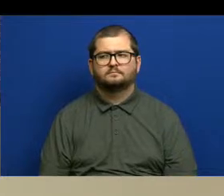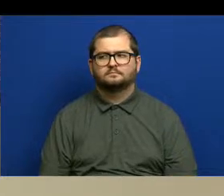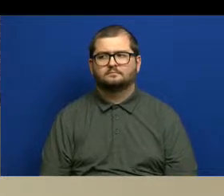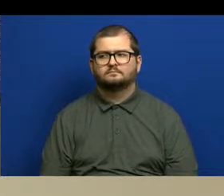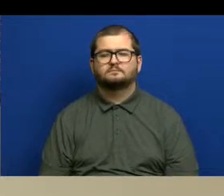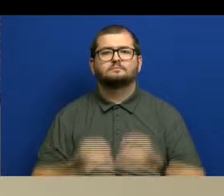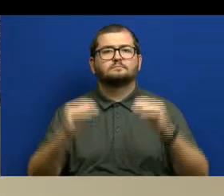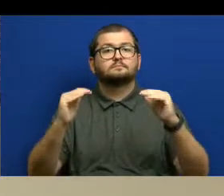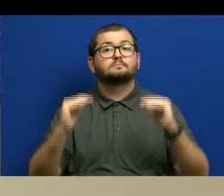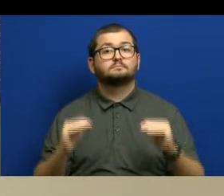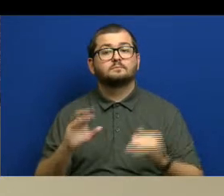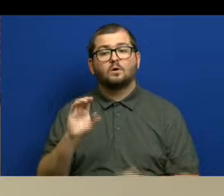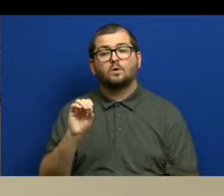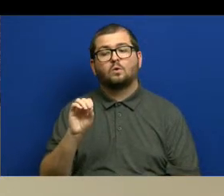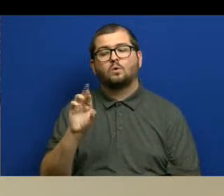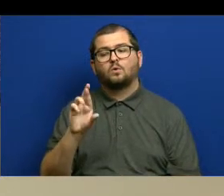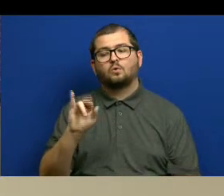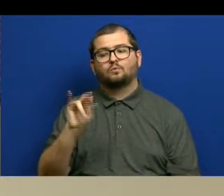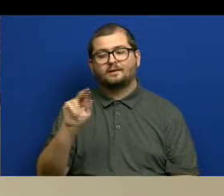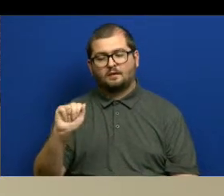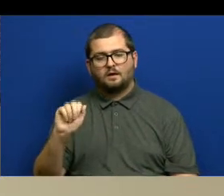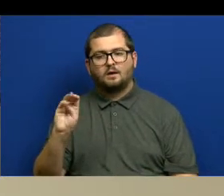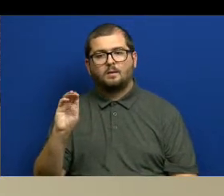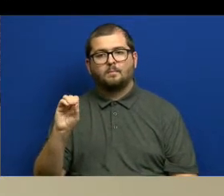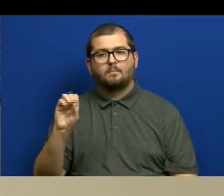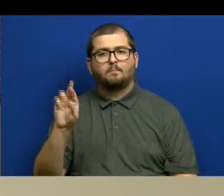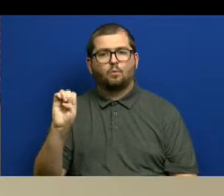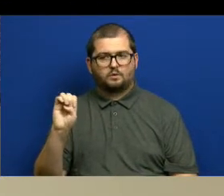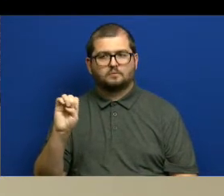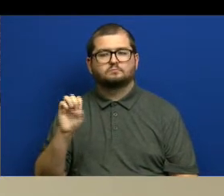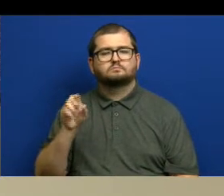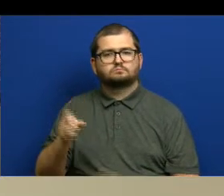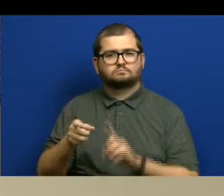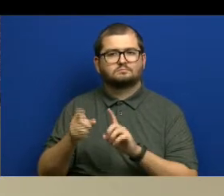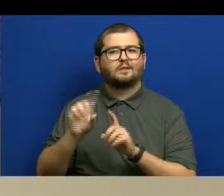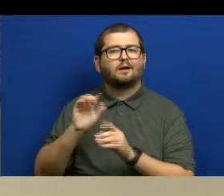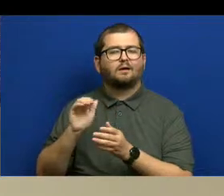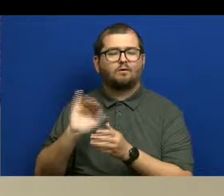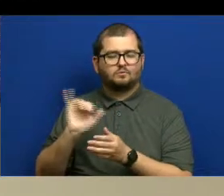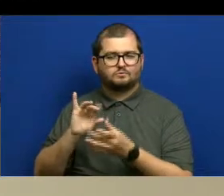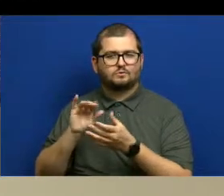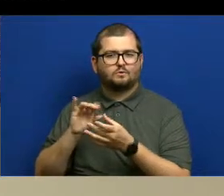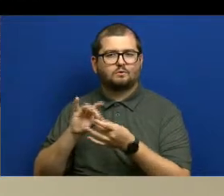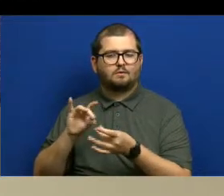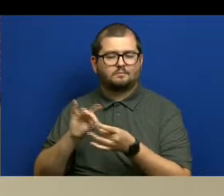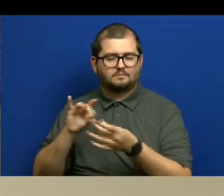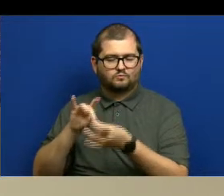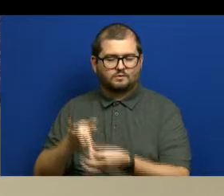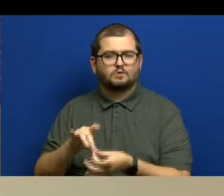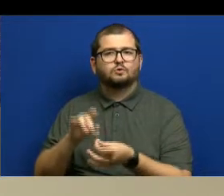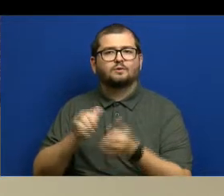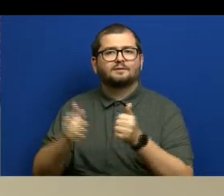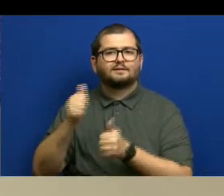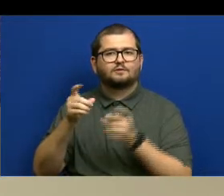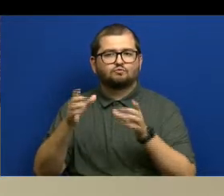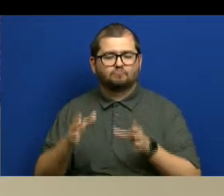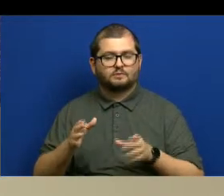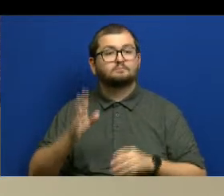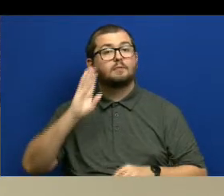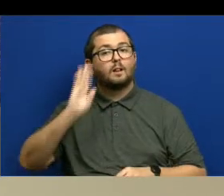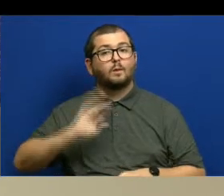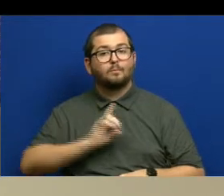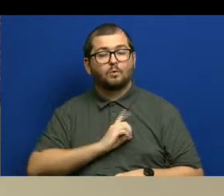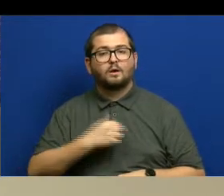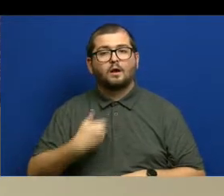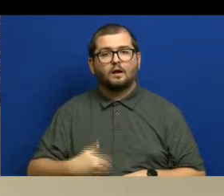The next comment comes from Karina Moore, who is also commenting on the executive director position. Hello, board. My name is Karina